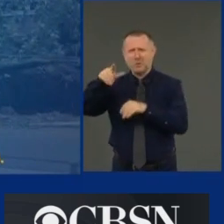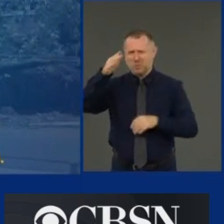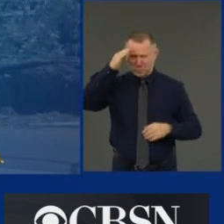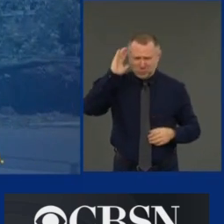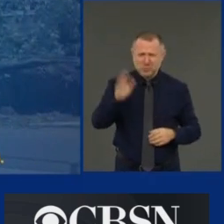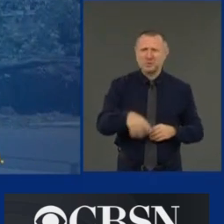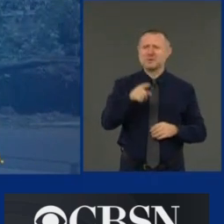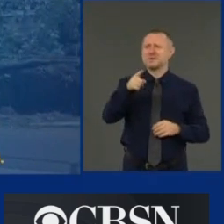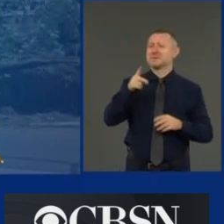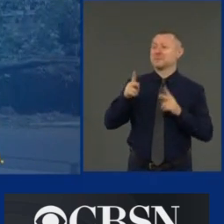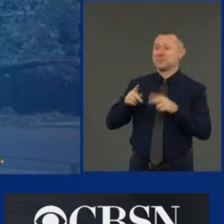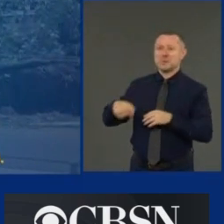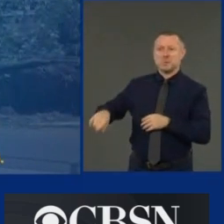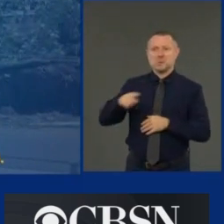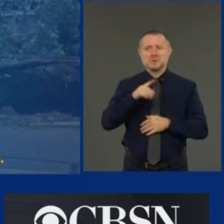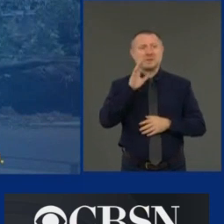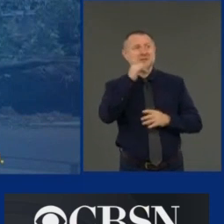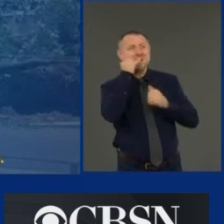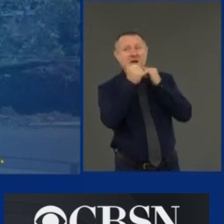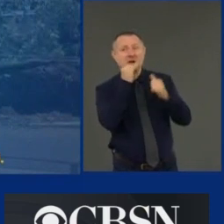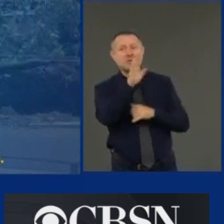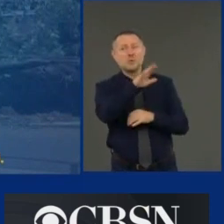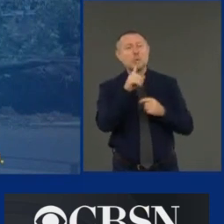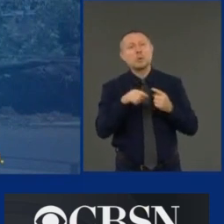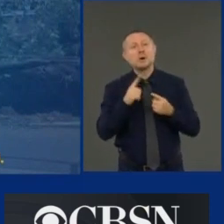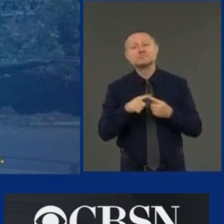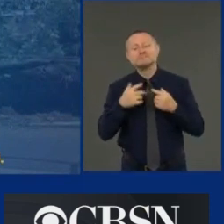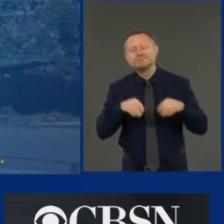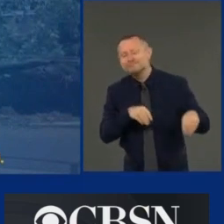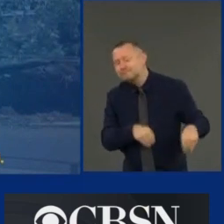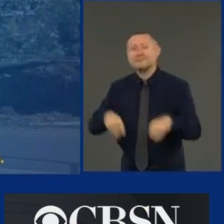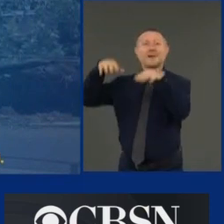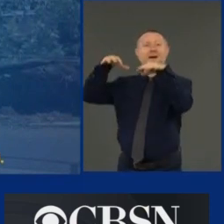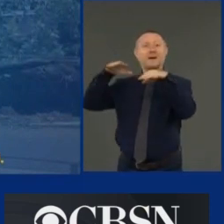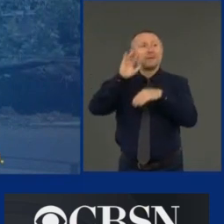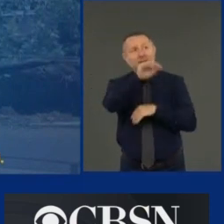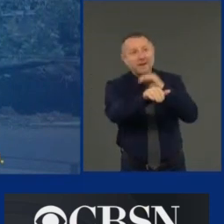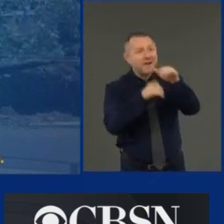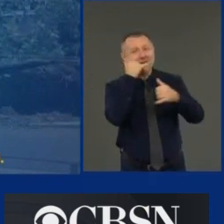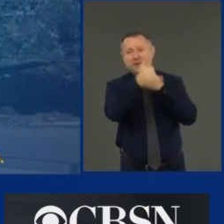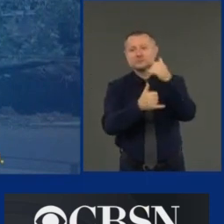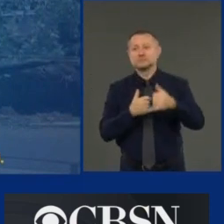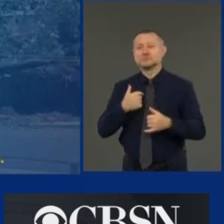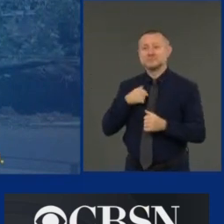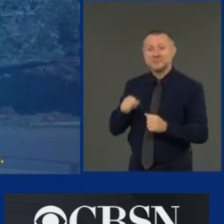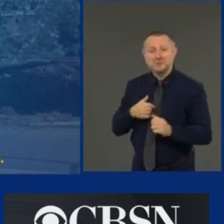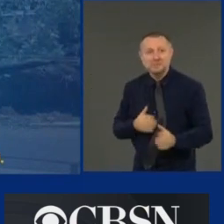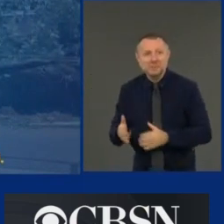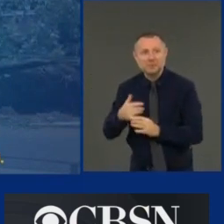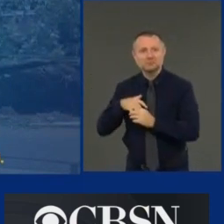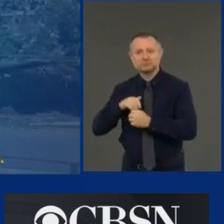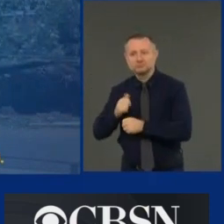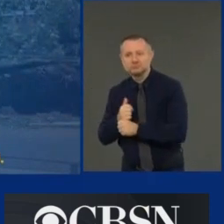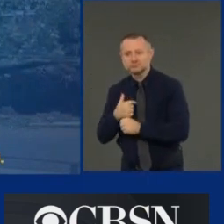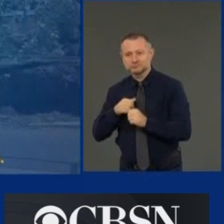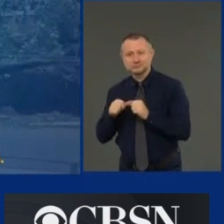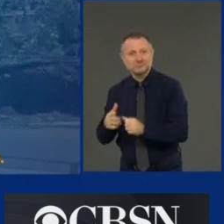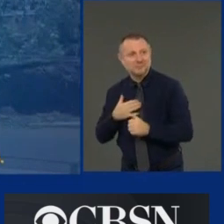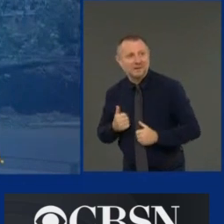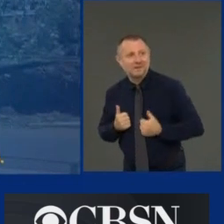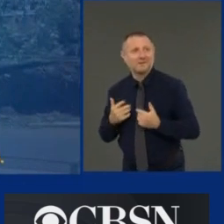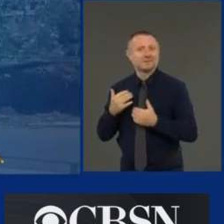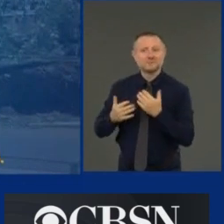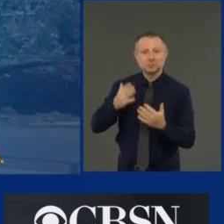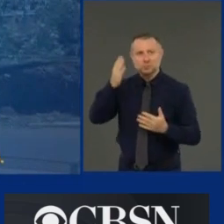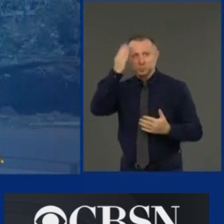are going to want to know when their power comes back on just so they can plan and they can live their lives. We know